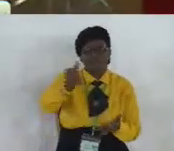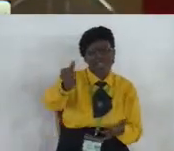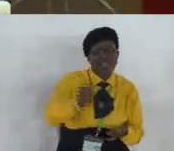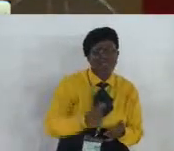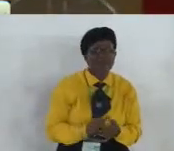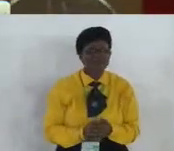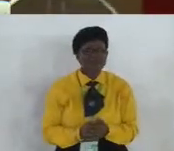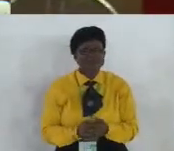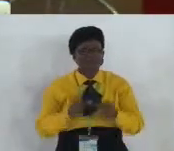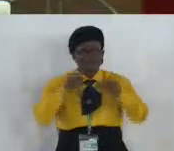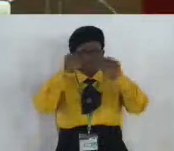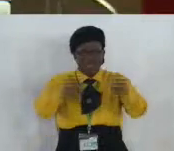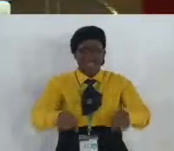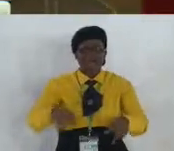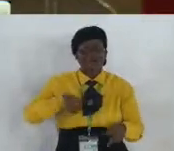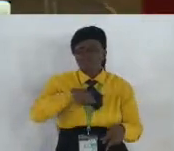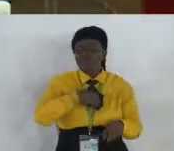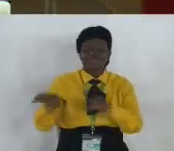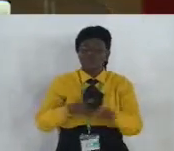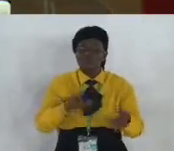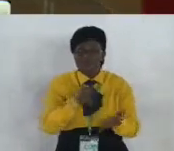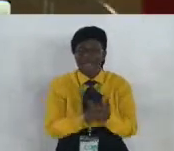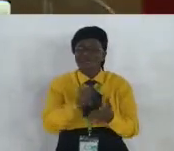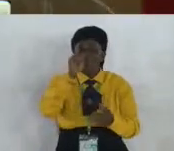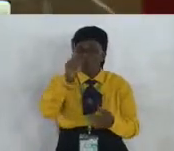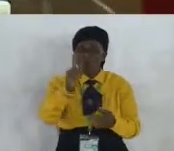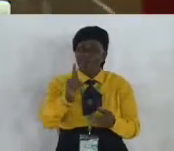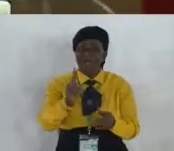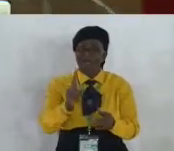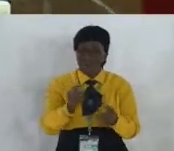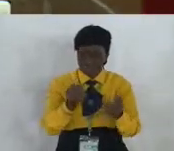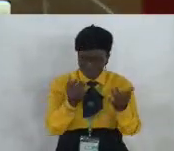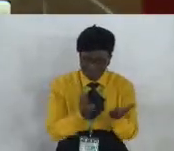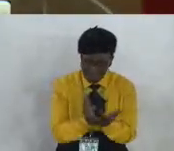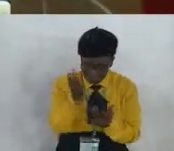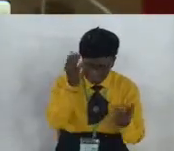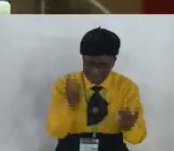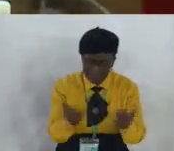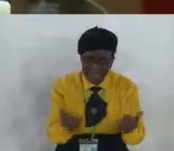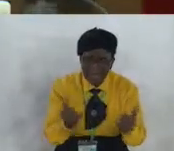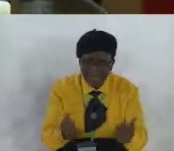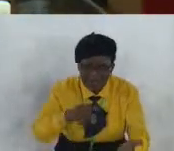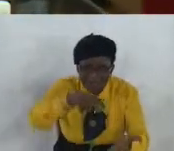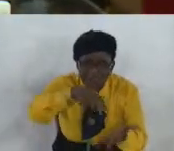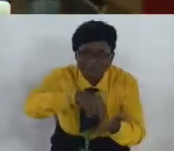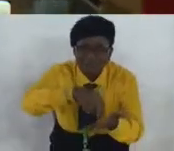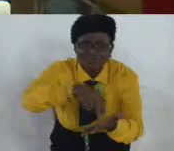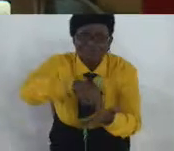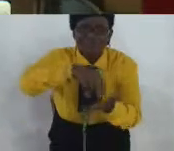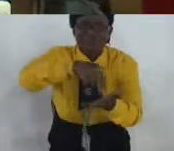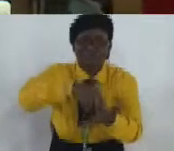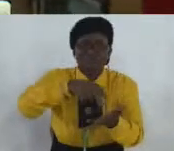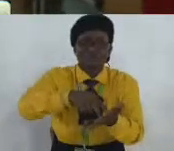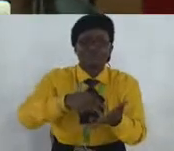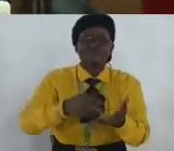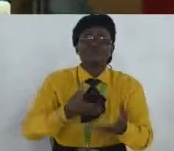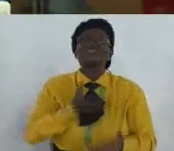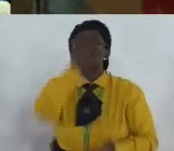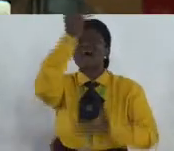Can we do that one straight away before we continue? Stand on your feet. Let me first of all hear you shout